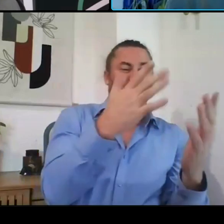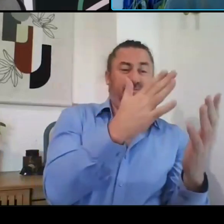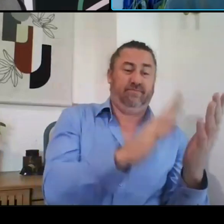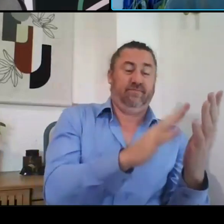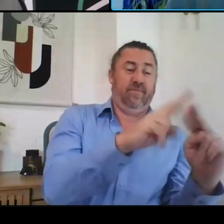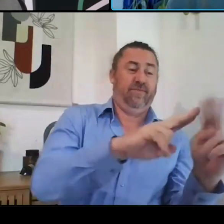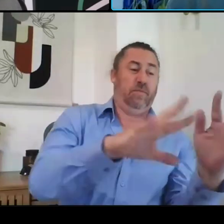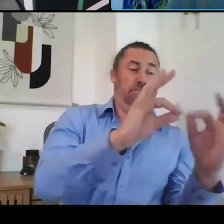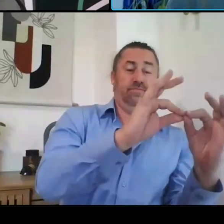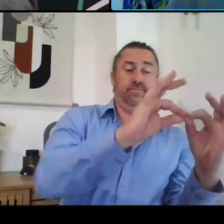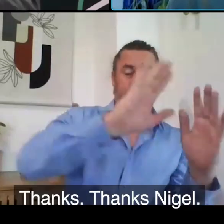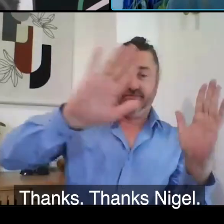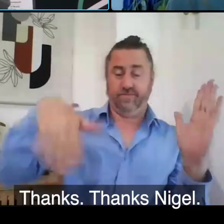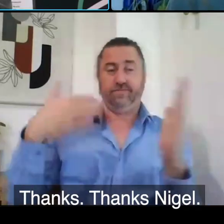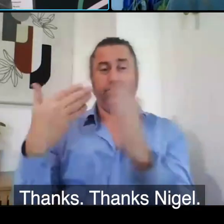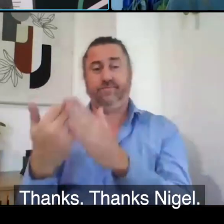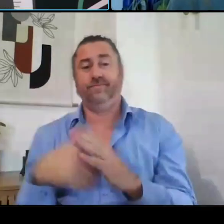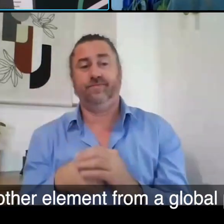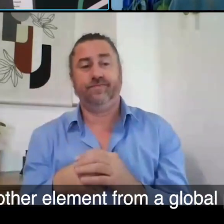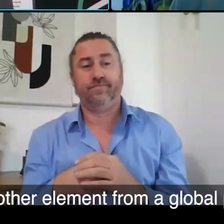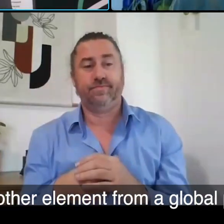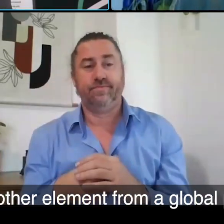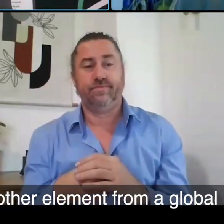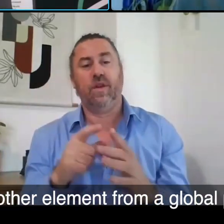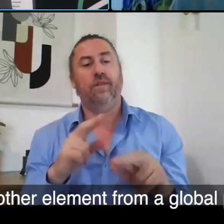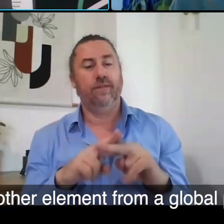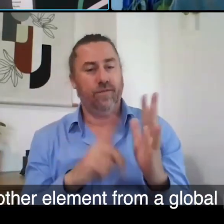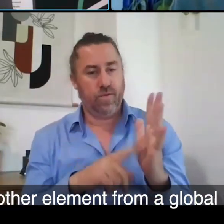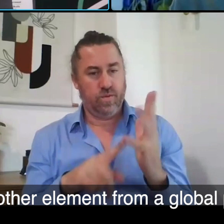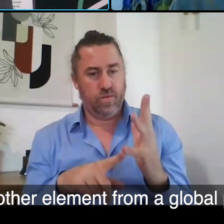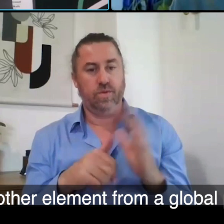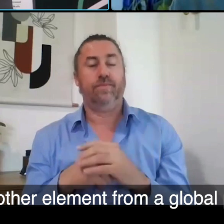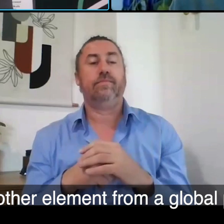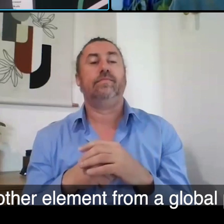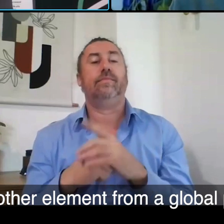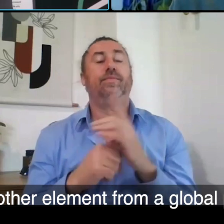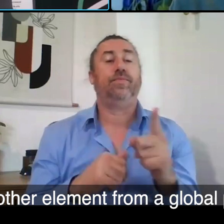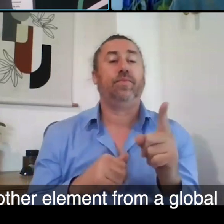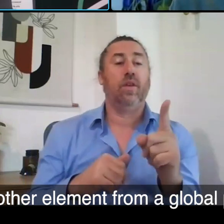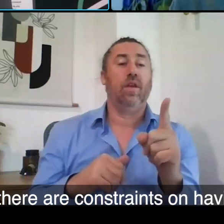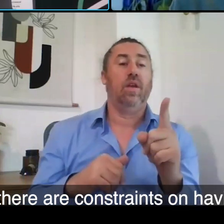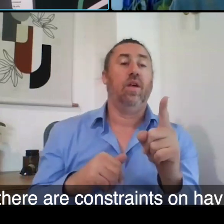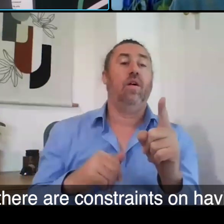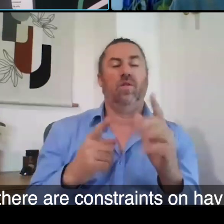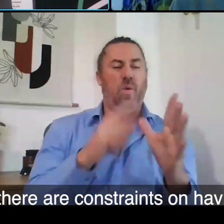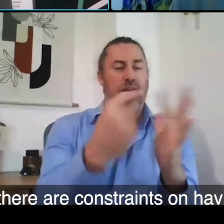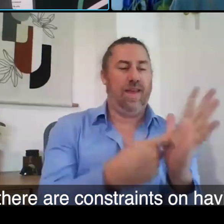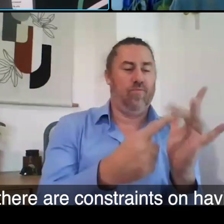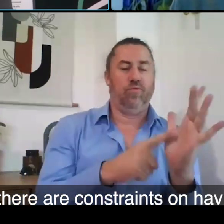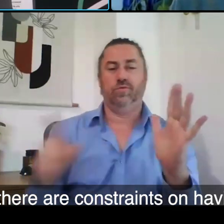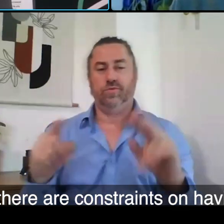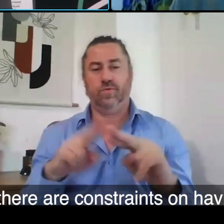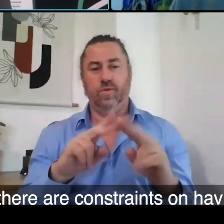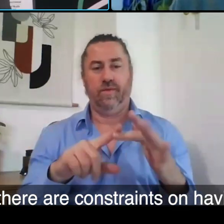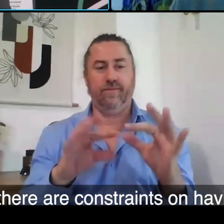perspective. Yeah, thanks, Nigel. I mean, the other element from a global perspective is that there